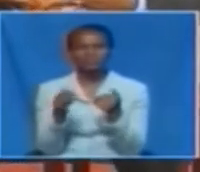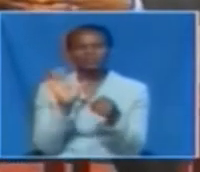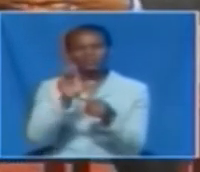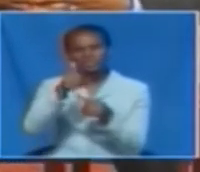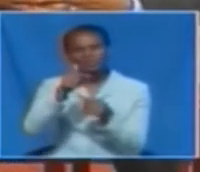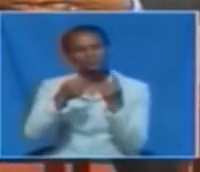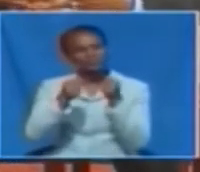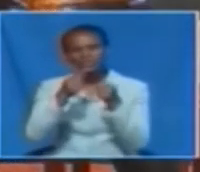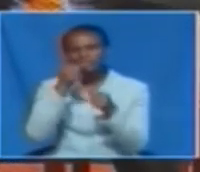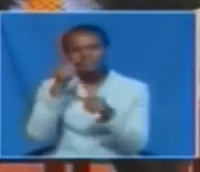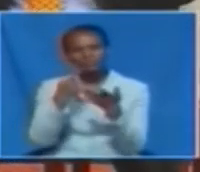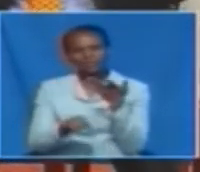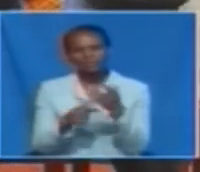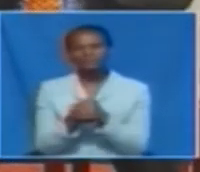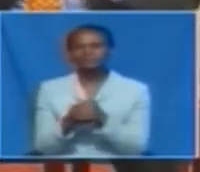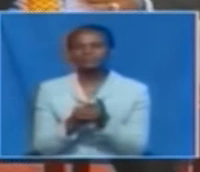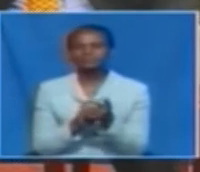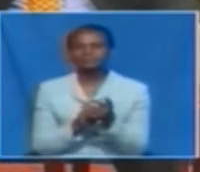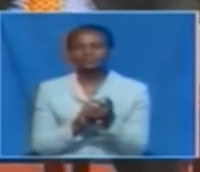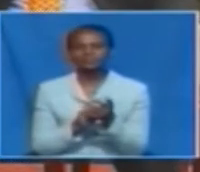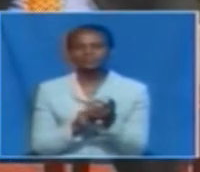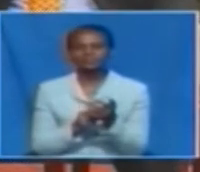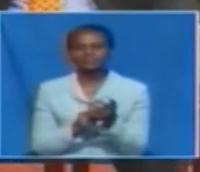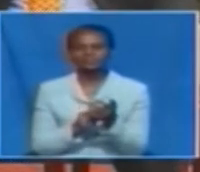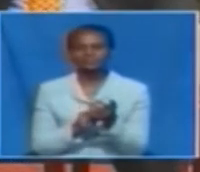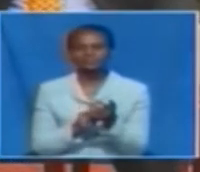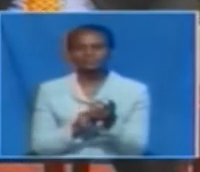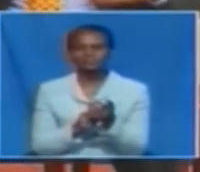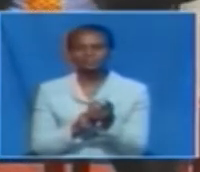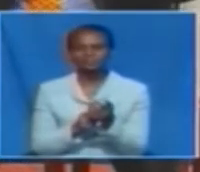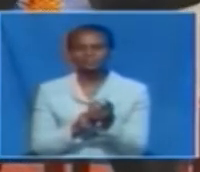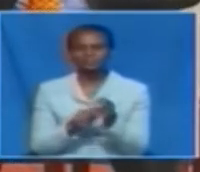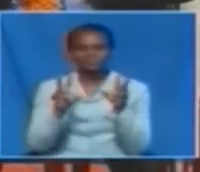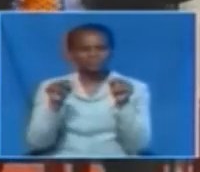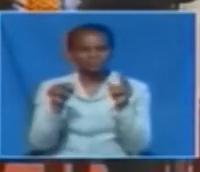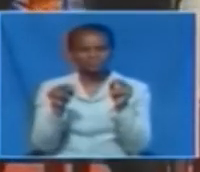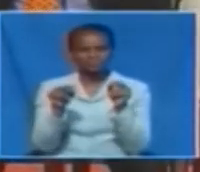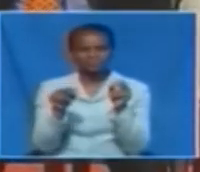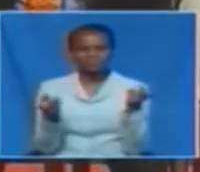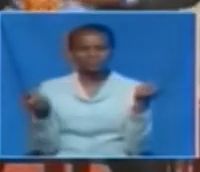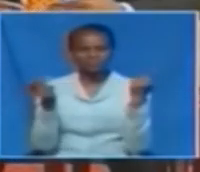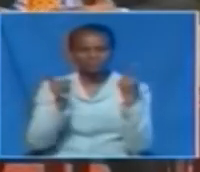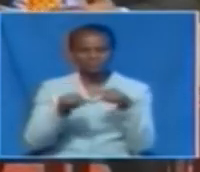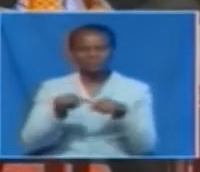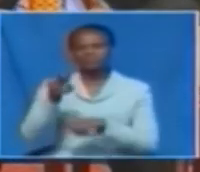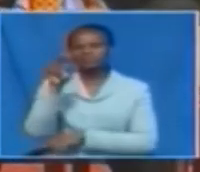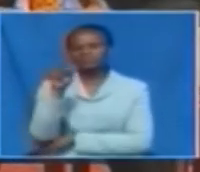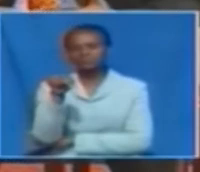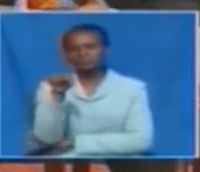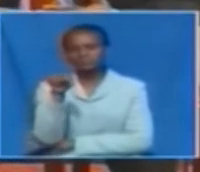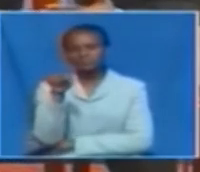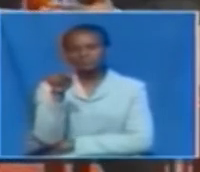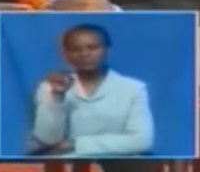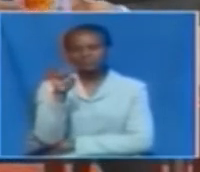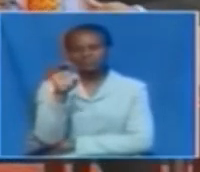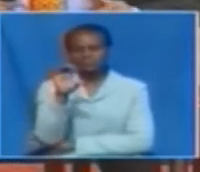You're trying to project that one political party have an exodus. No, these are, you see, when May comes, and I think this is